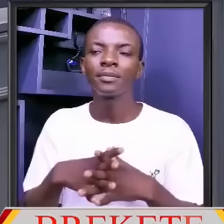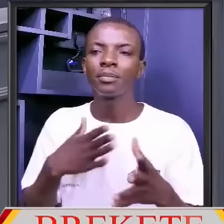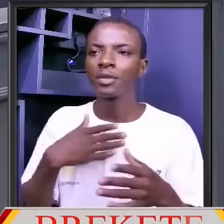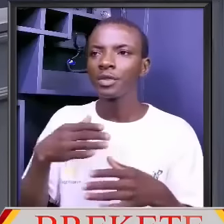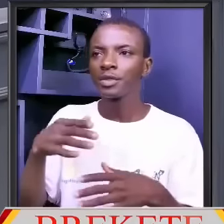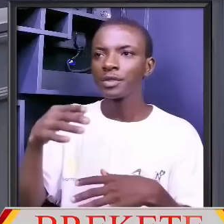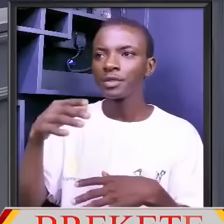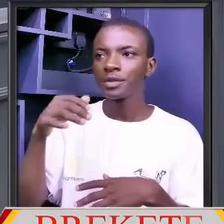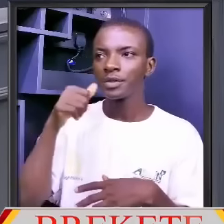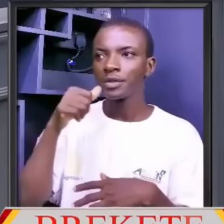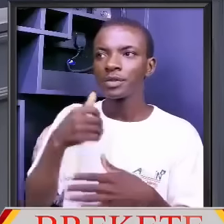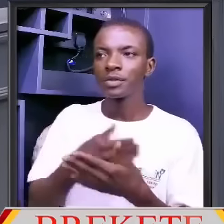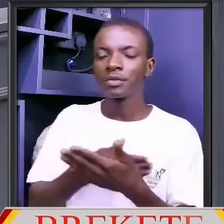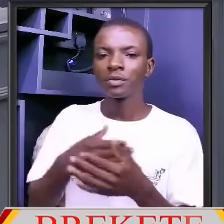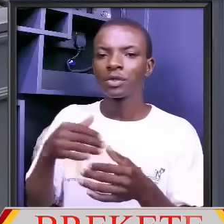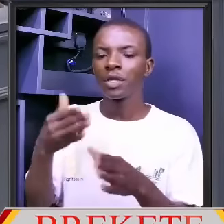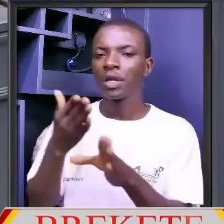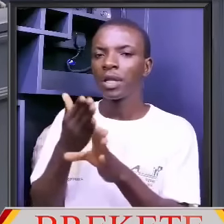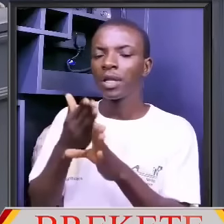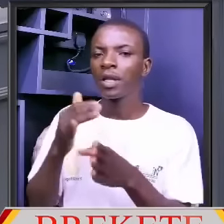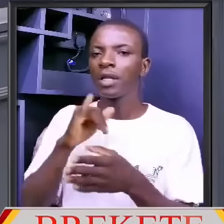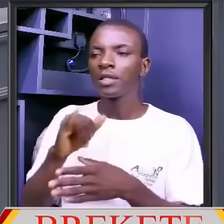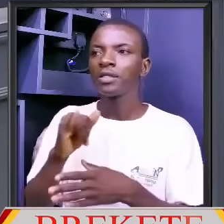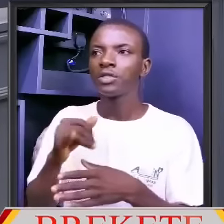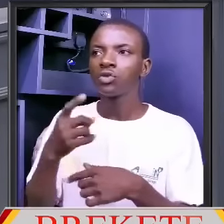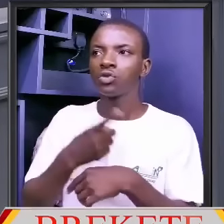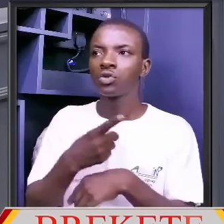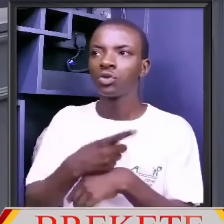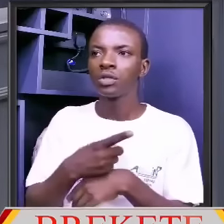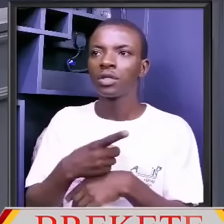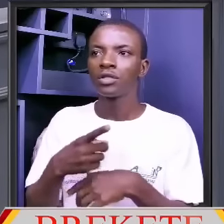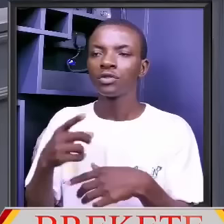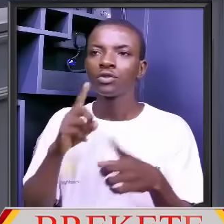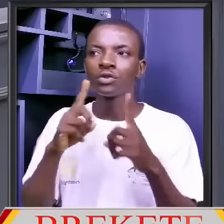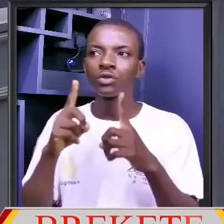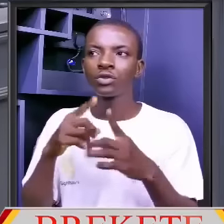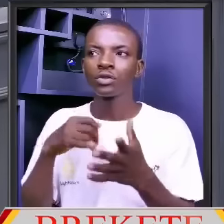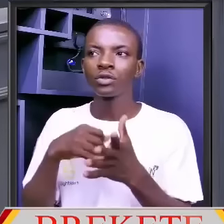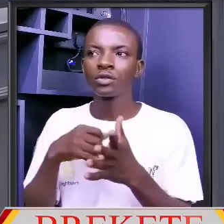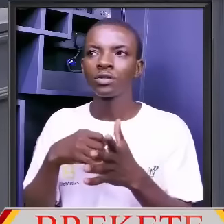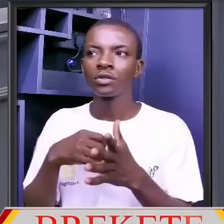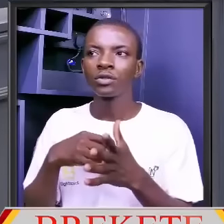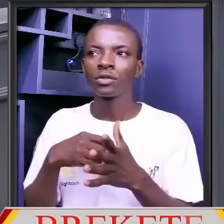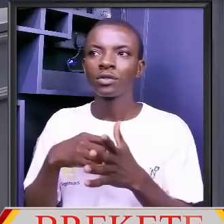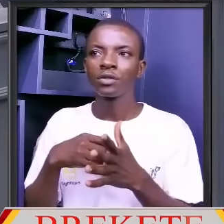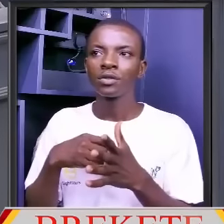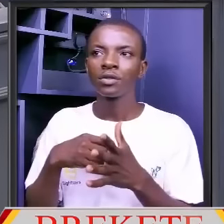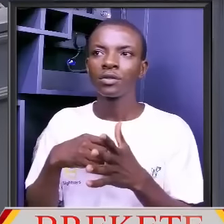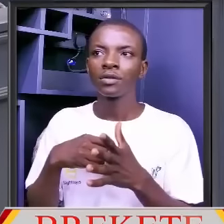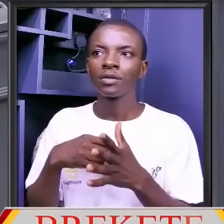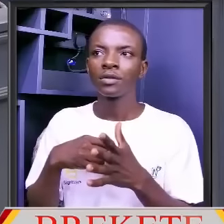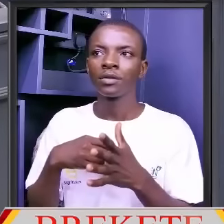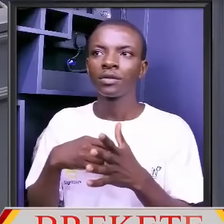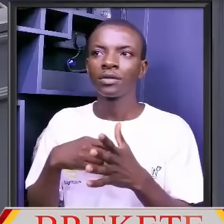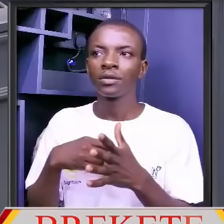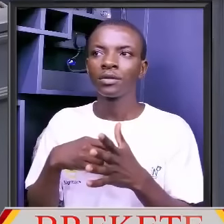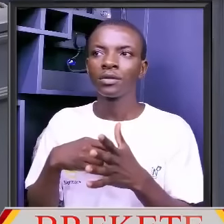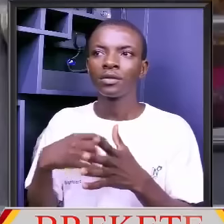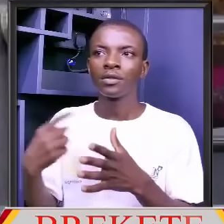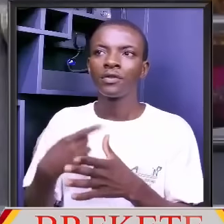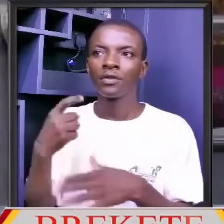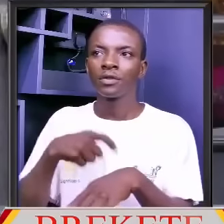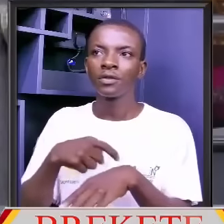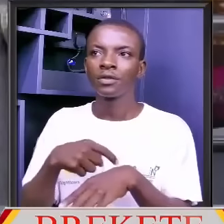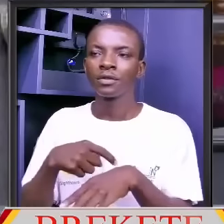My dear. Bottom line, be say, today you dey talk him. And he be like, say, now the first time where your daughter they hear